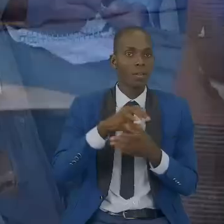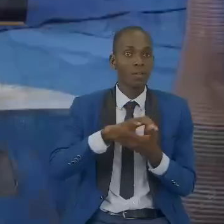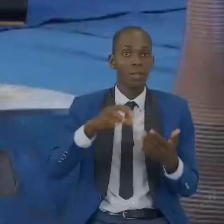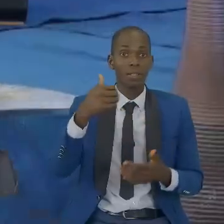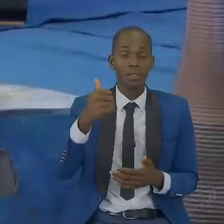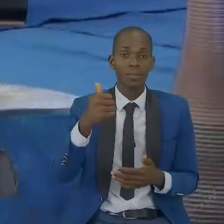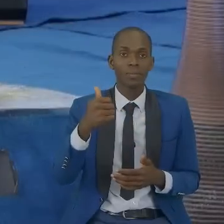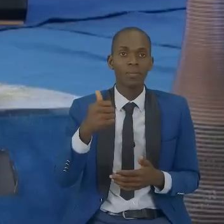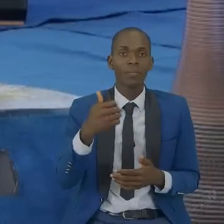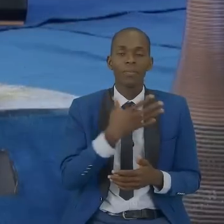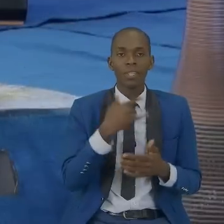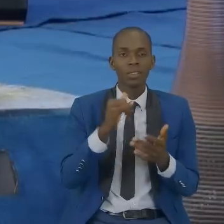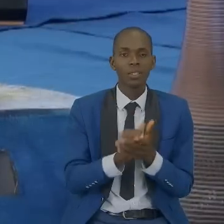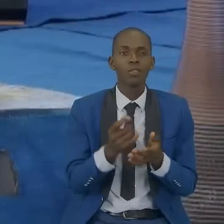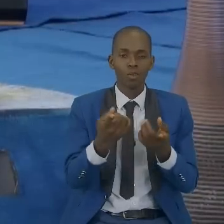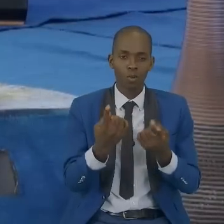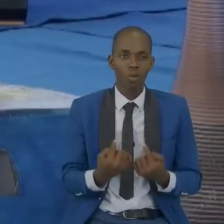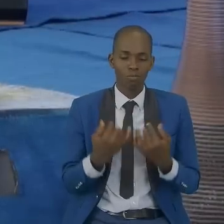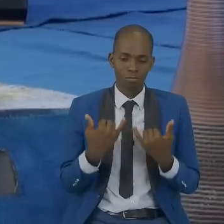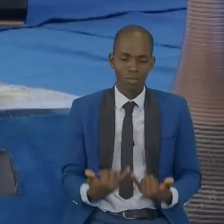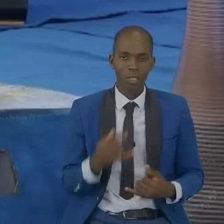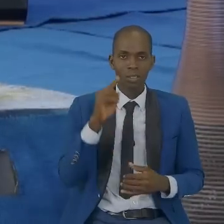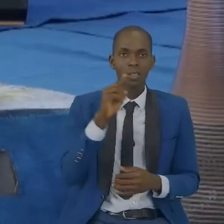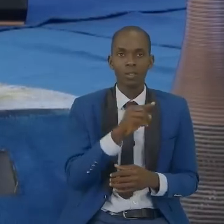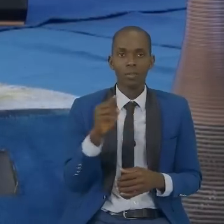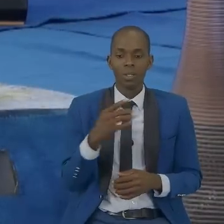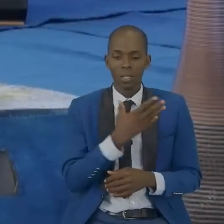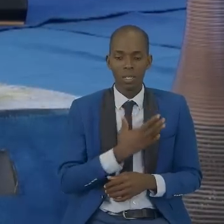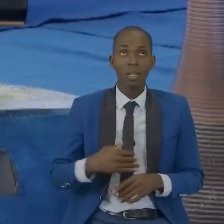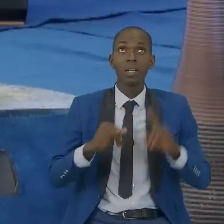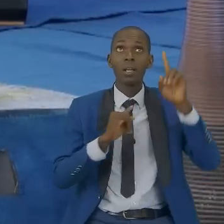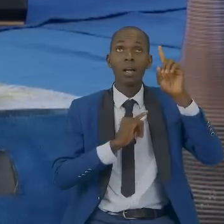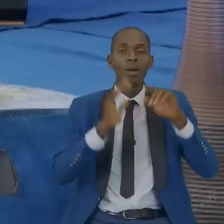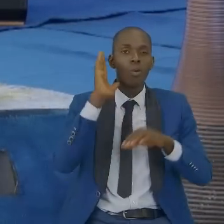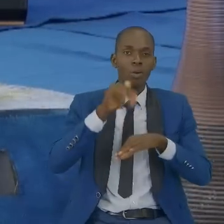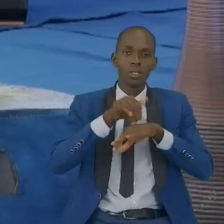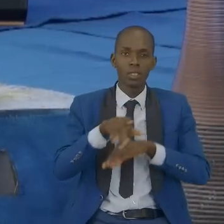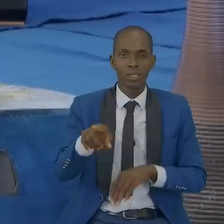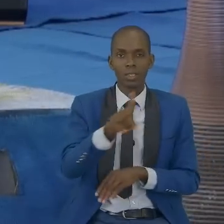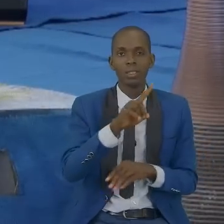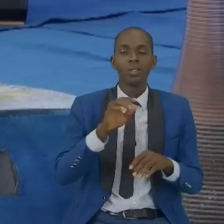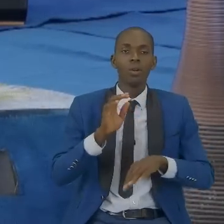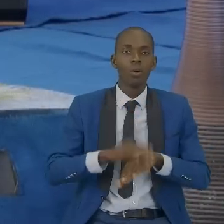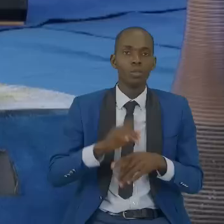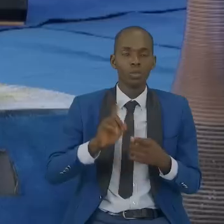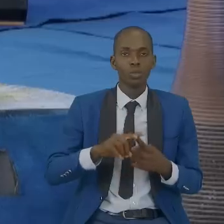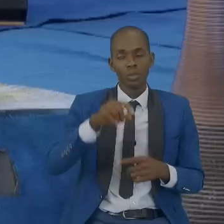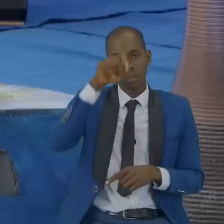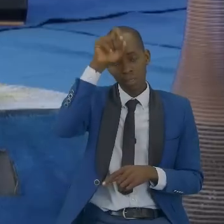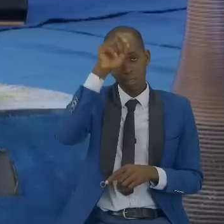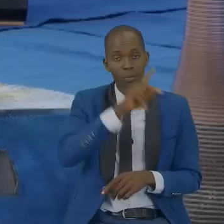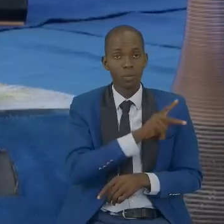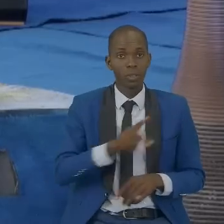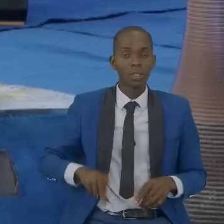it says, come now, therefore, and I will send thee unto Pharaoh, that